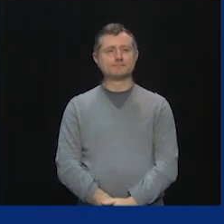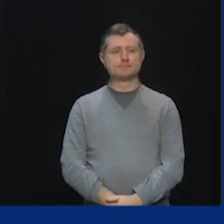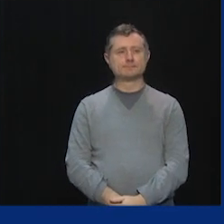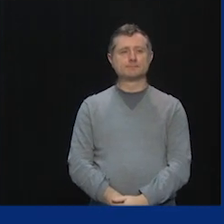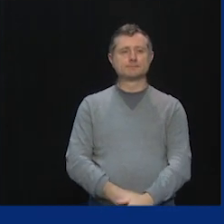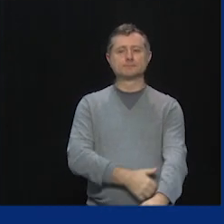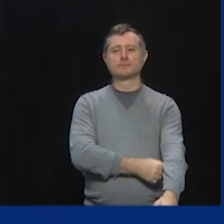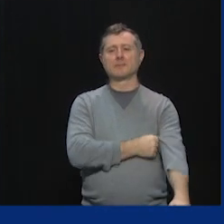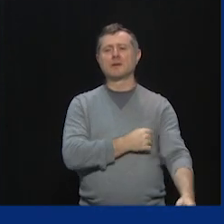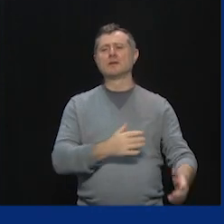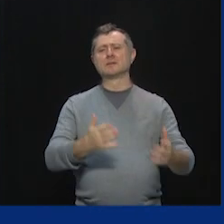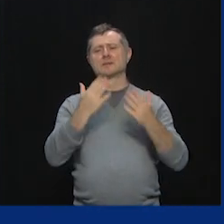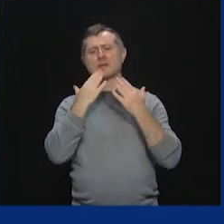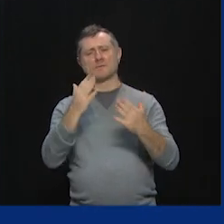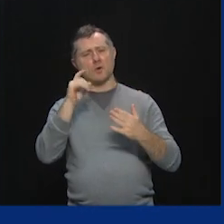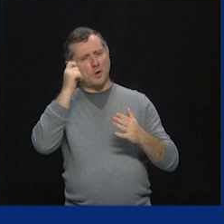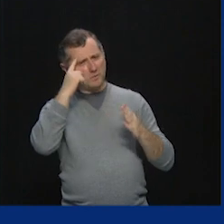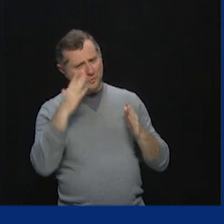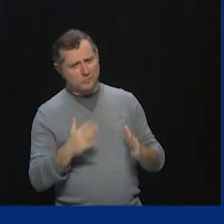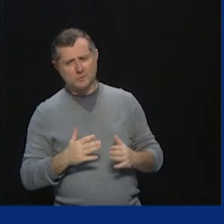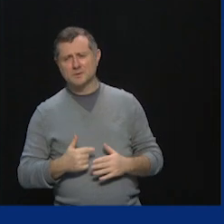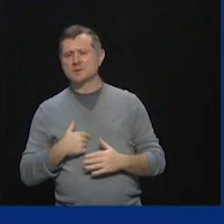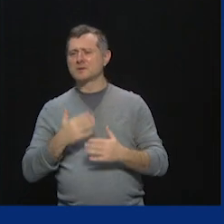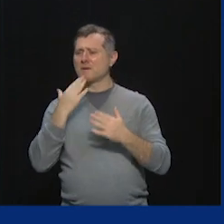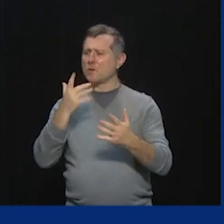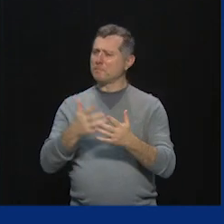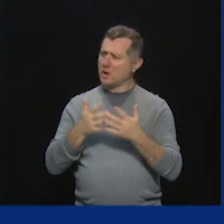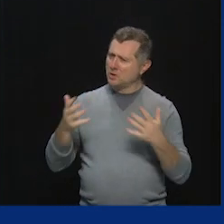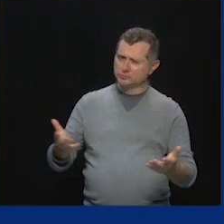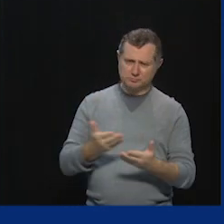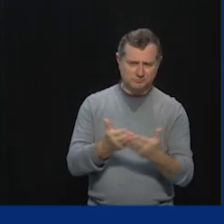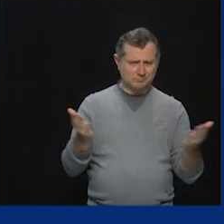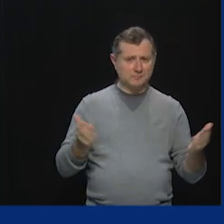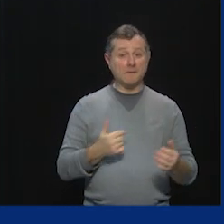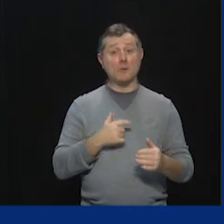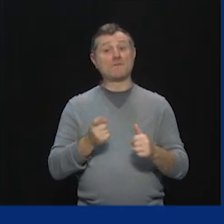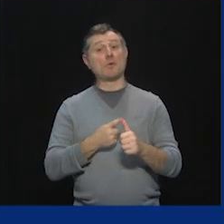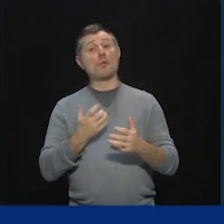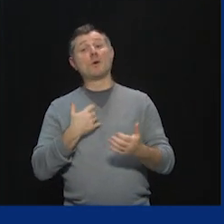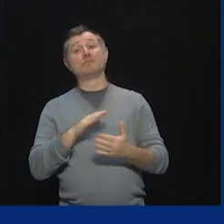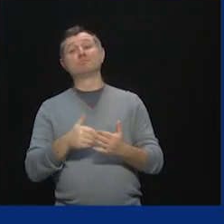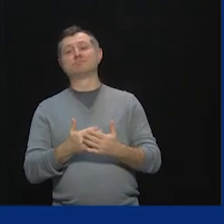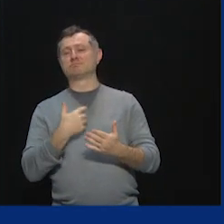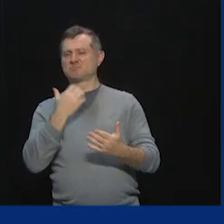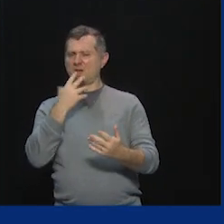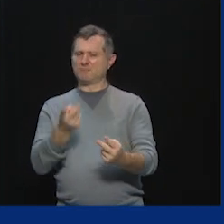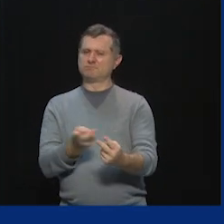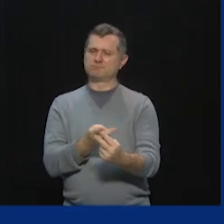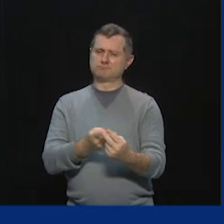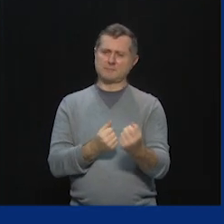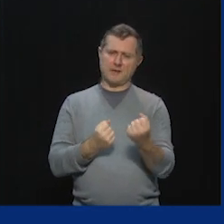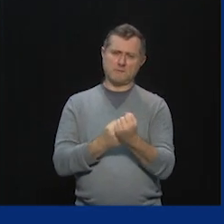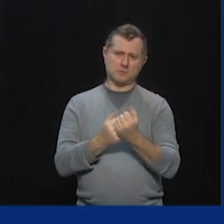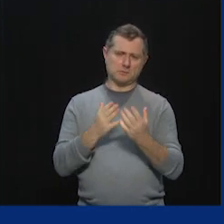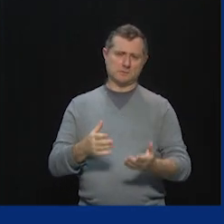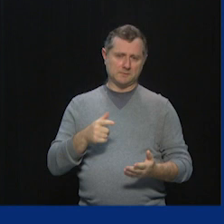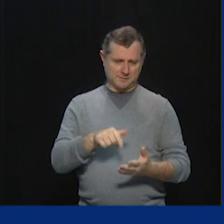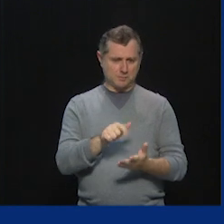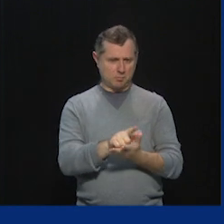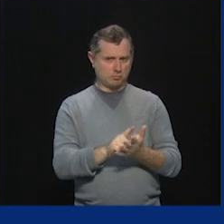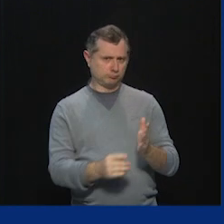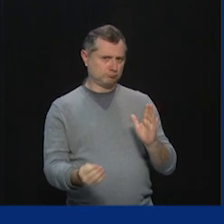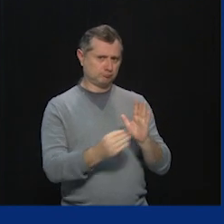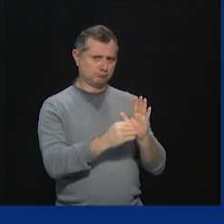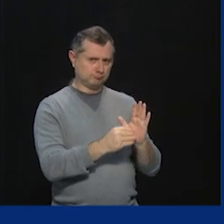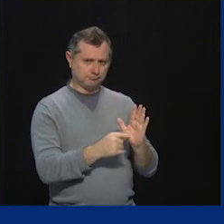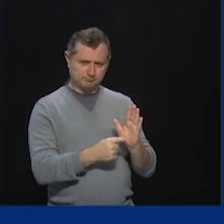Thank you, Governor. Thank you very much. First, I want to thank the sponsors, both of you. Really, your dedication and commitment to this